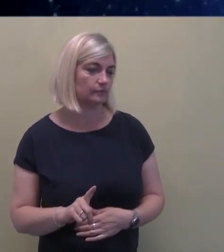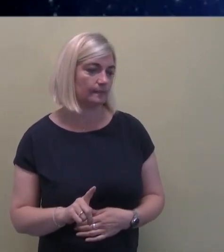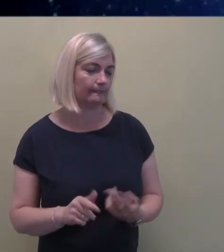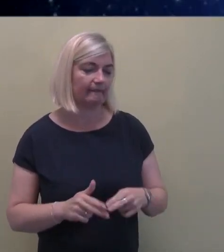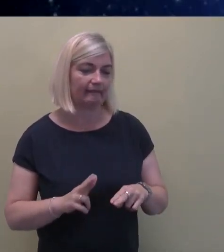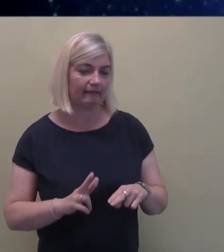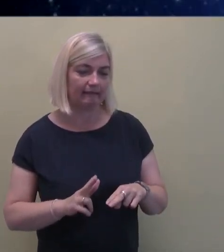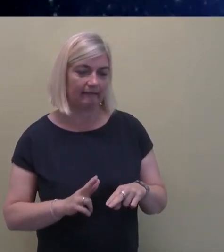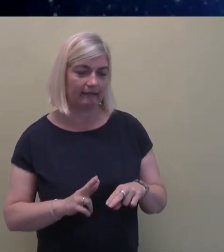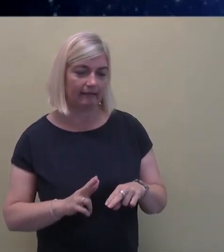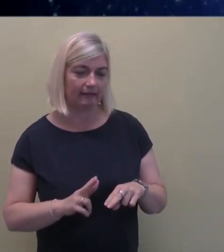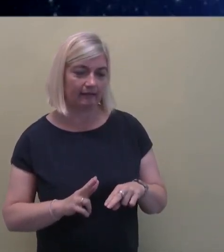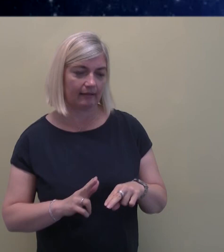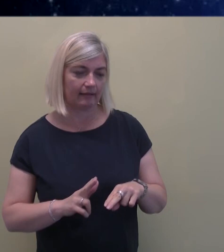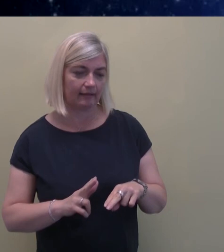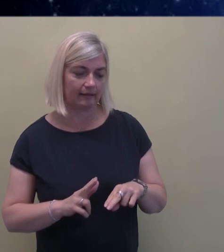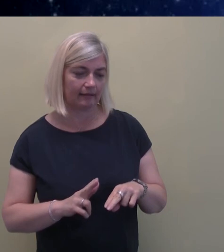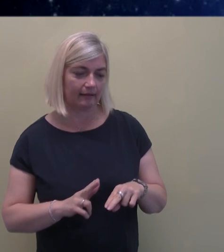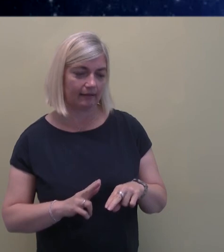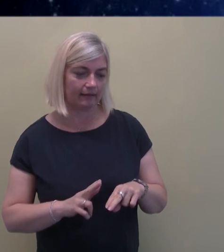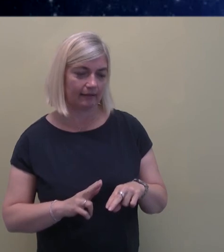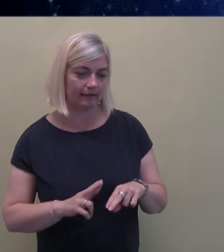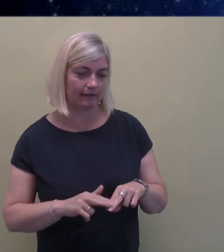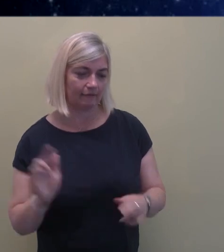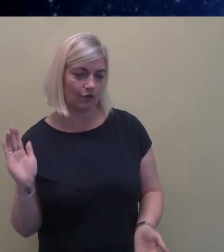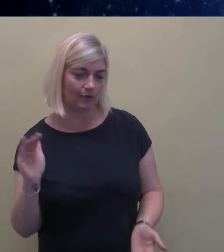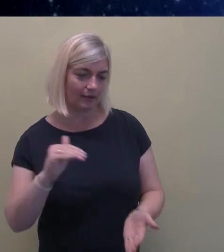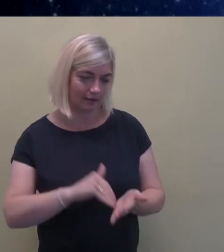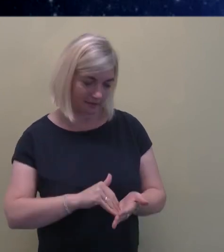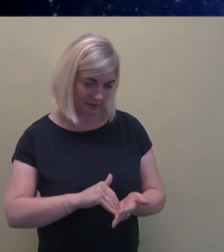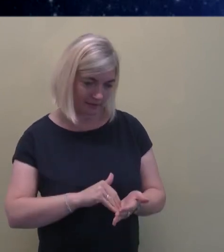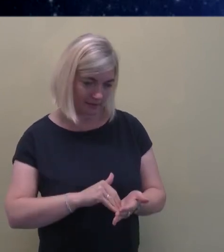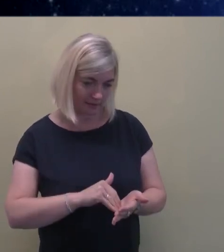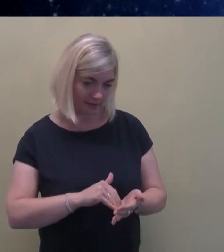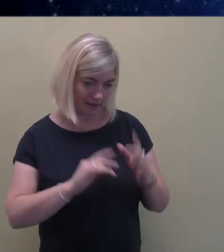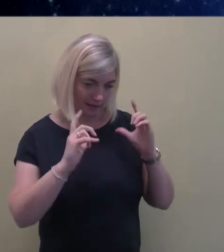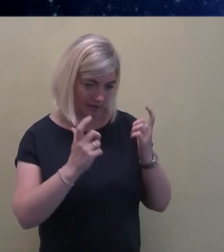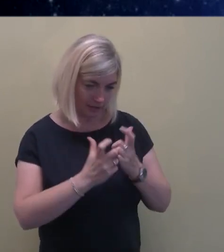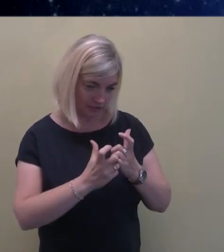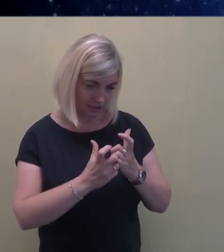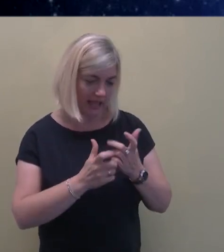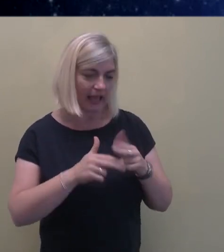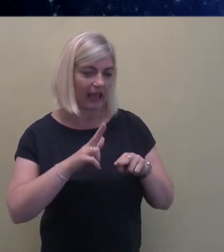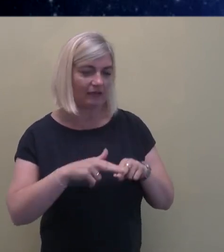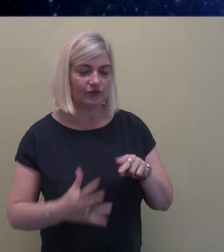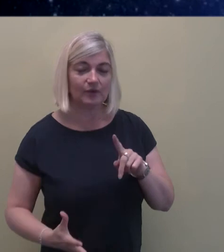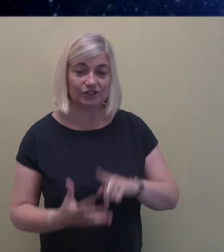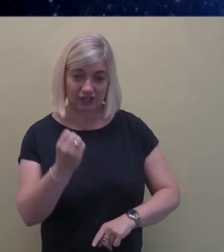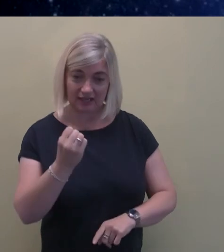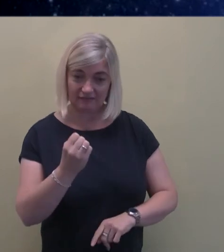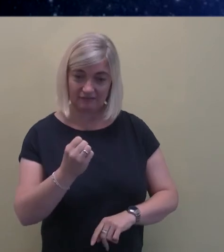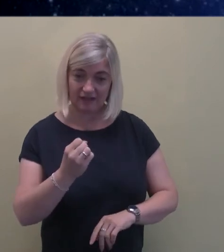maths, depending on the grade profile, Louise, if you're coming with a range of grade profile that